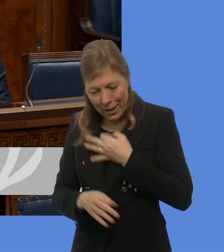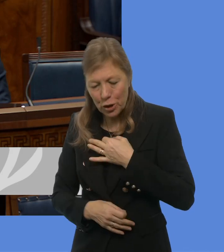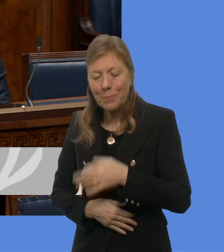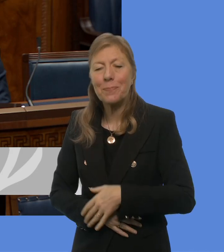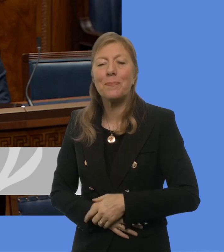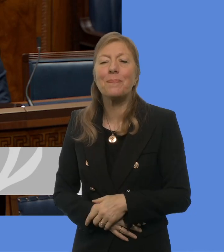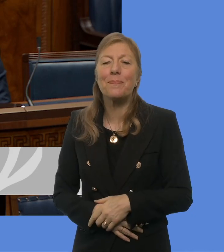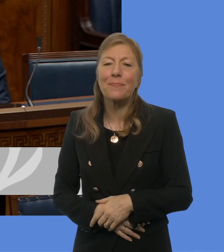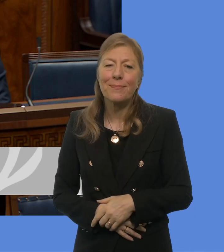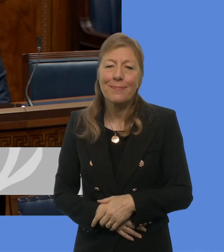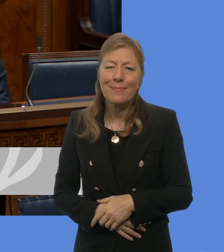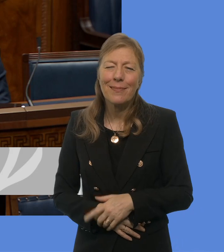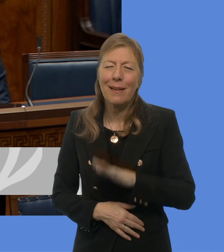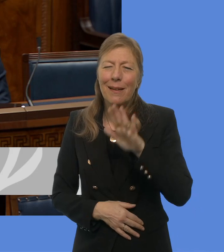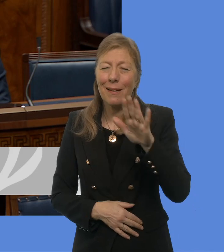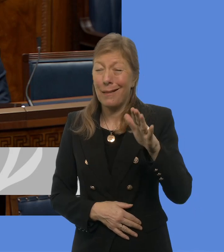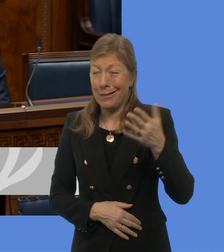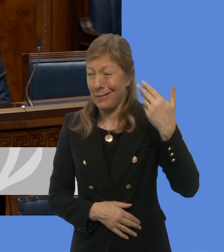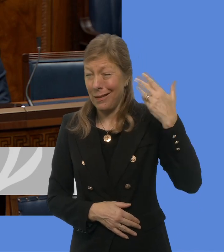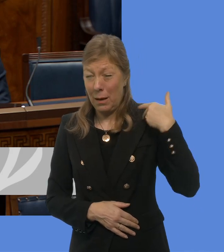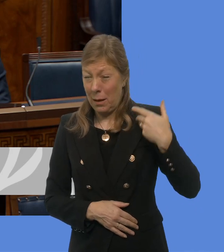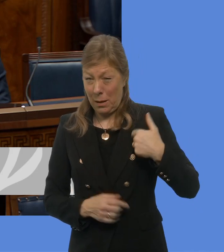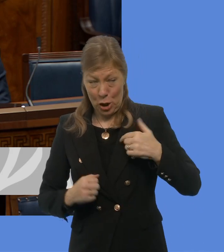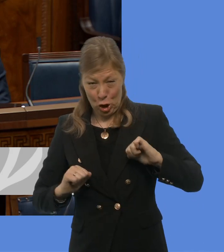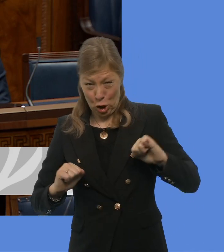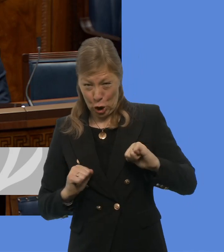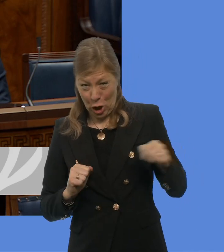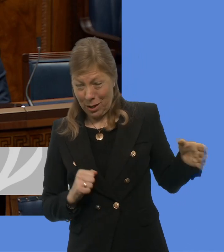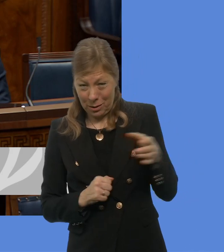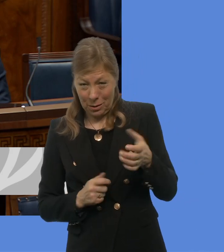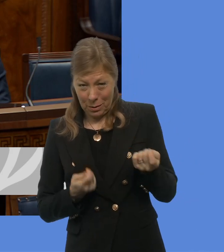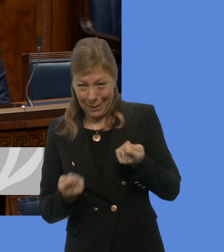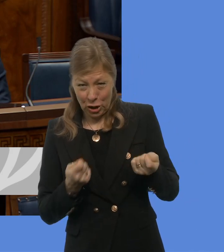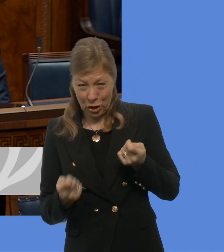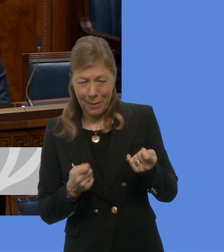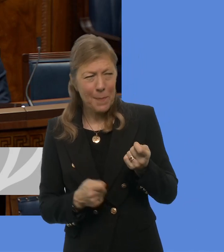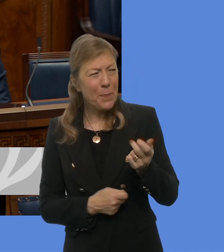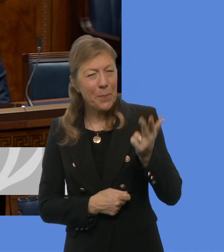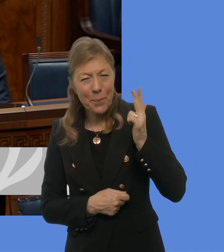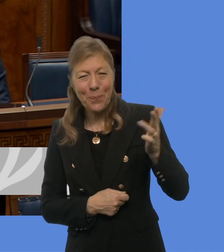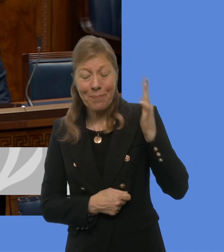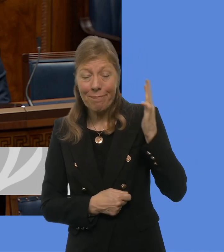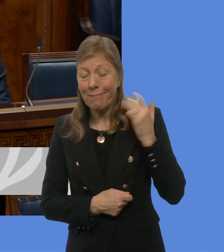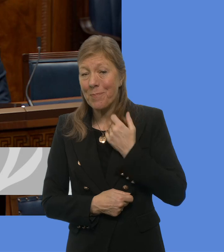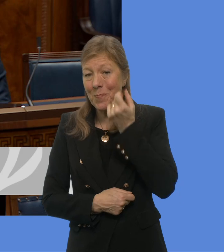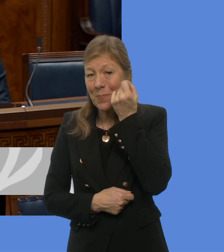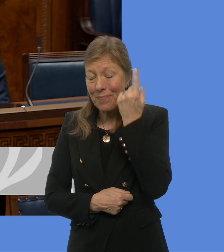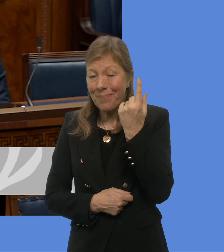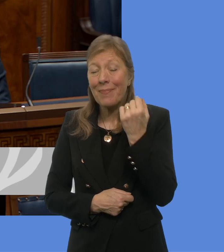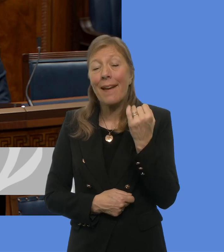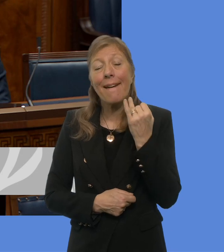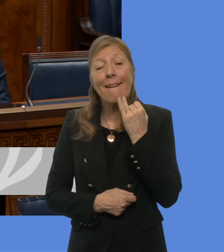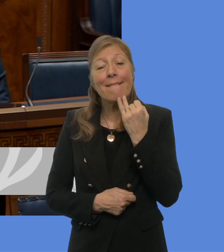Before I became Minister, in fact, we're talking maybe 3-4 years ago, I was made aware that Monday nights are the nights